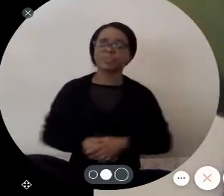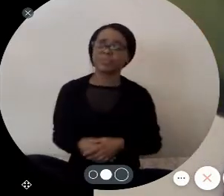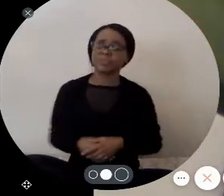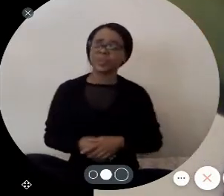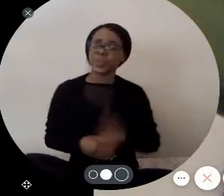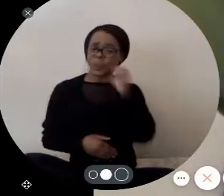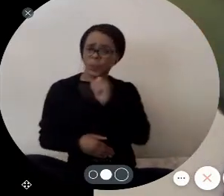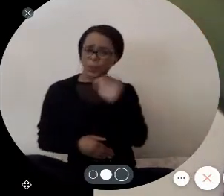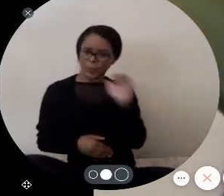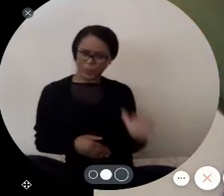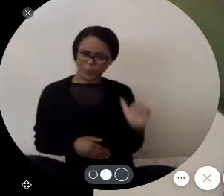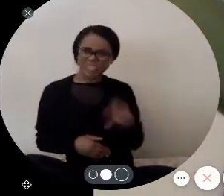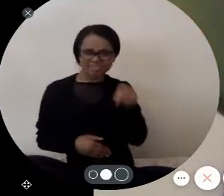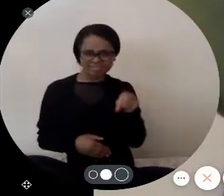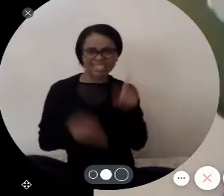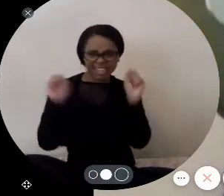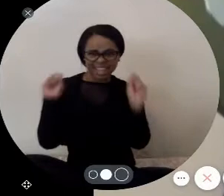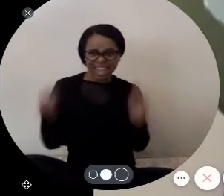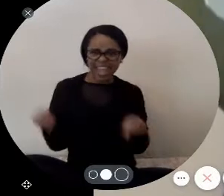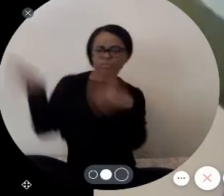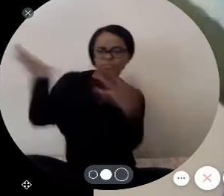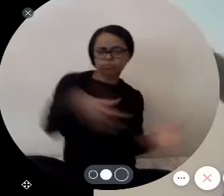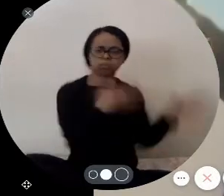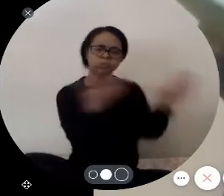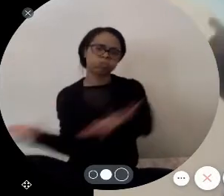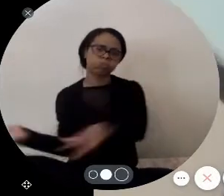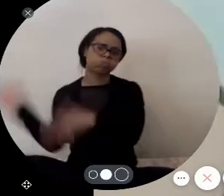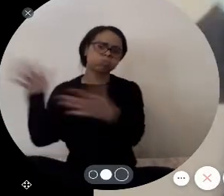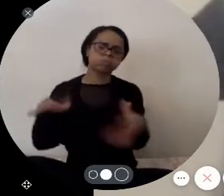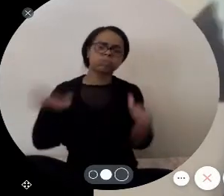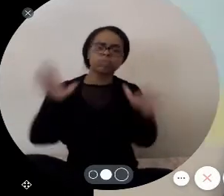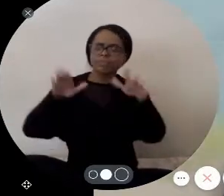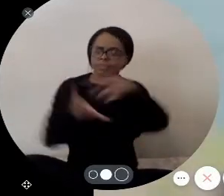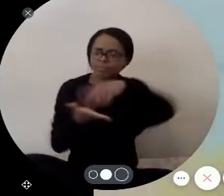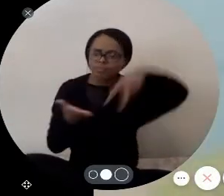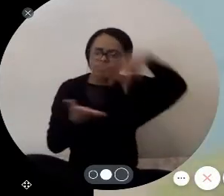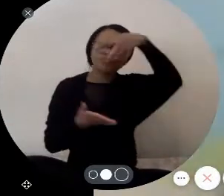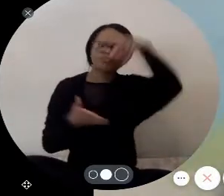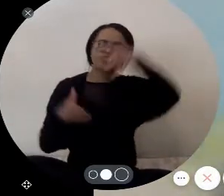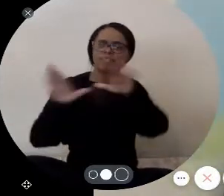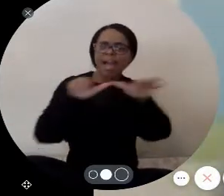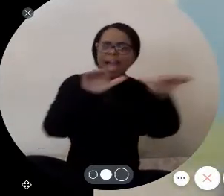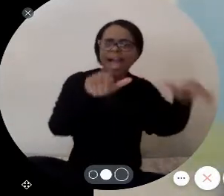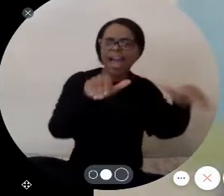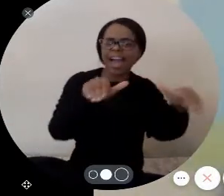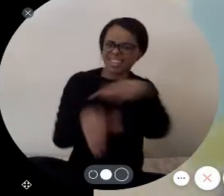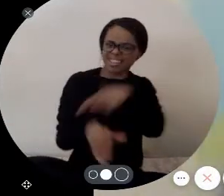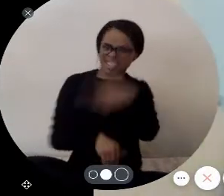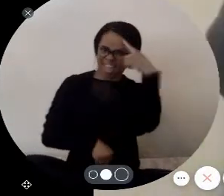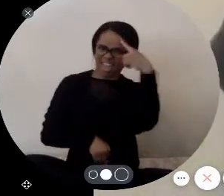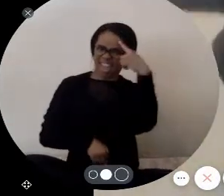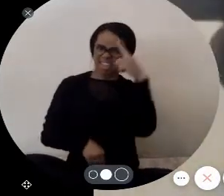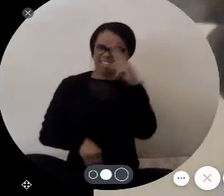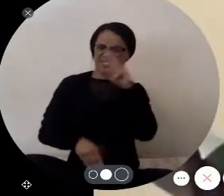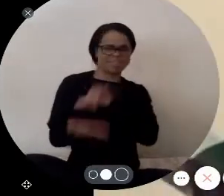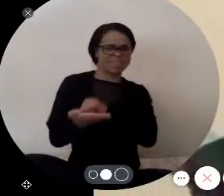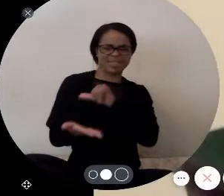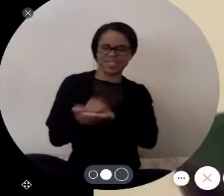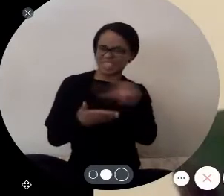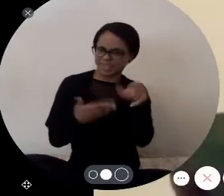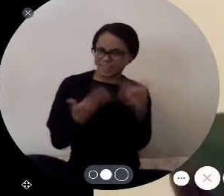Cordelia could fly along with the breeze. What seemed impossible, she did with ease.